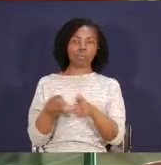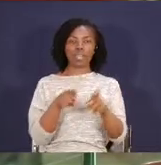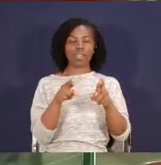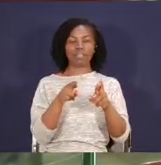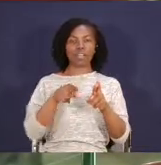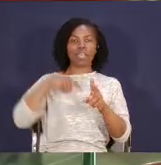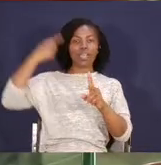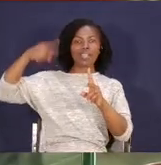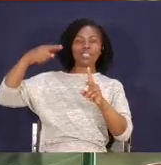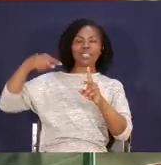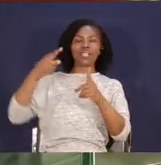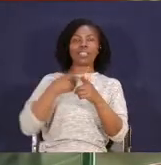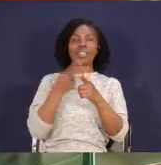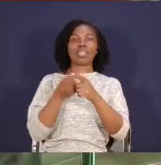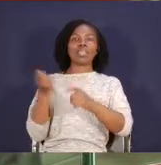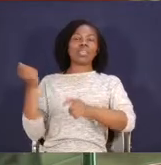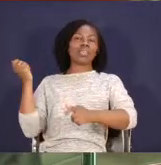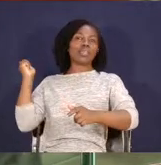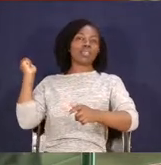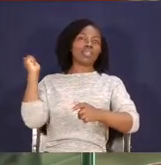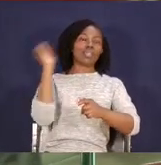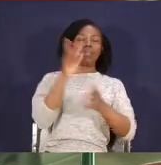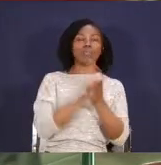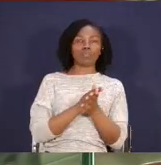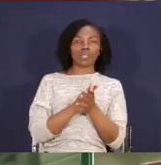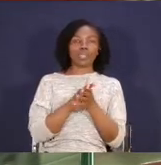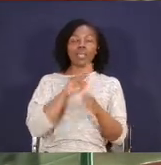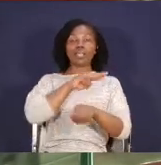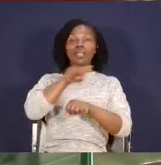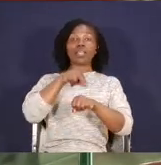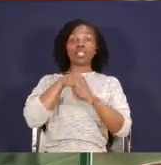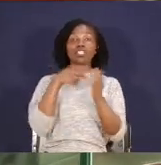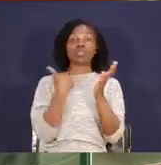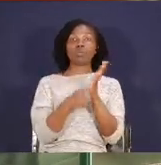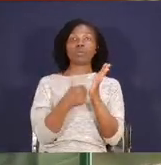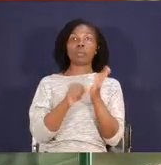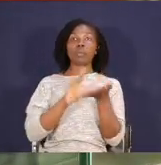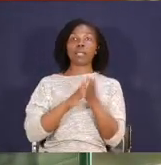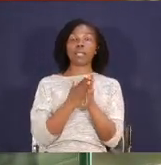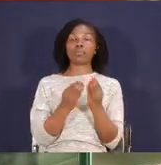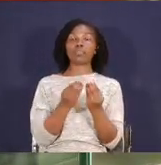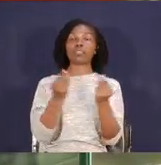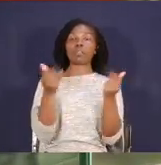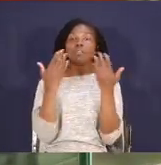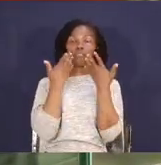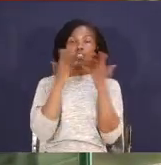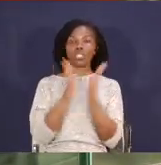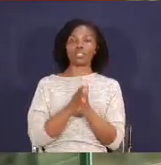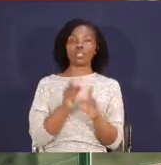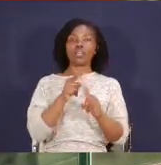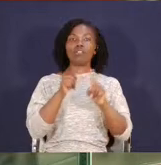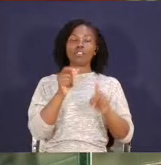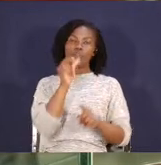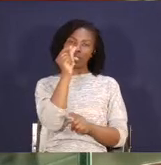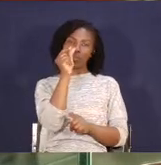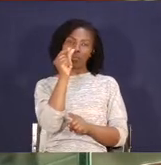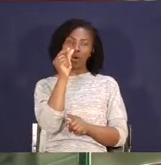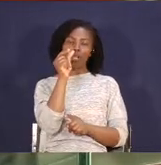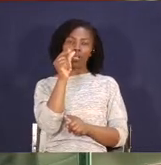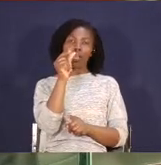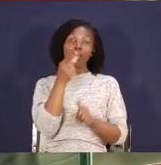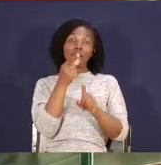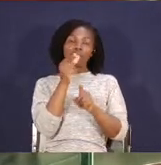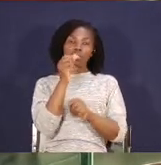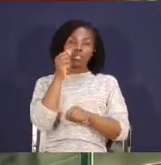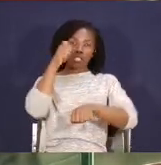sling, and then he releases it, and suddenly a national problem is solved. From a little stone coming from a young man,